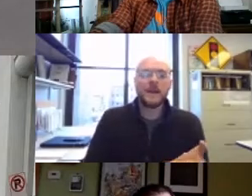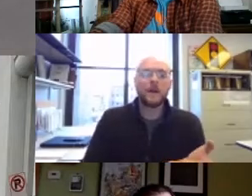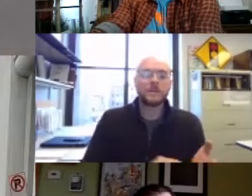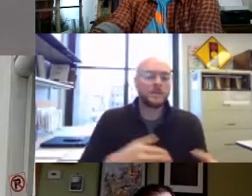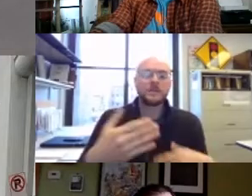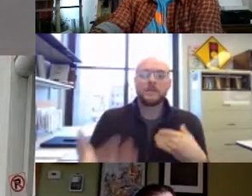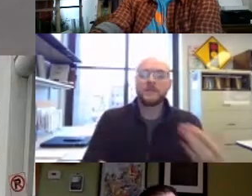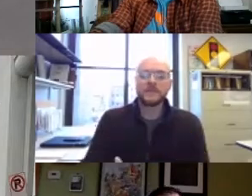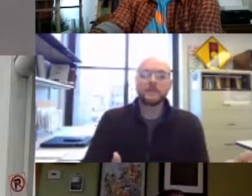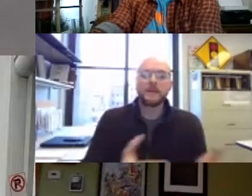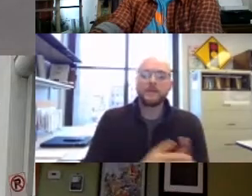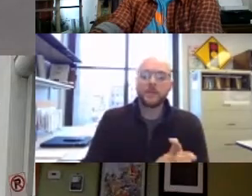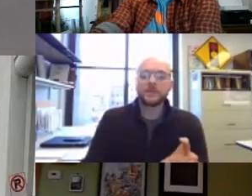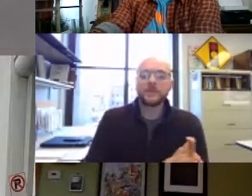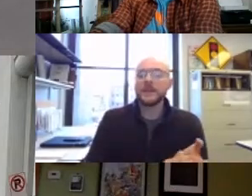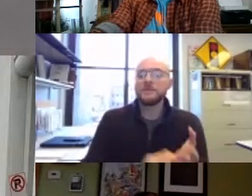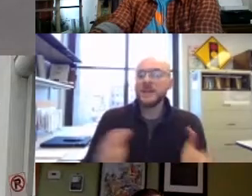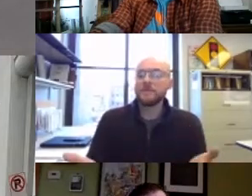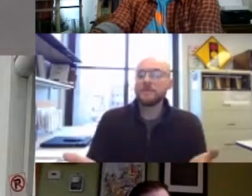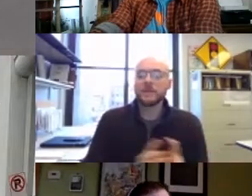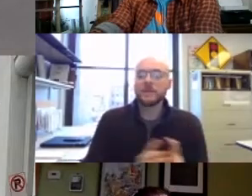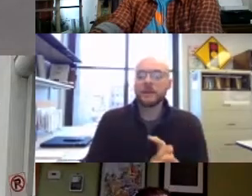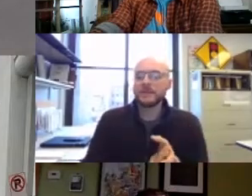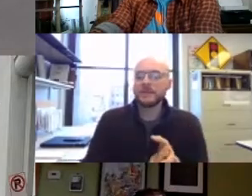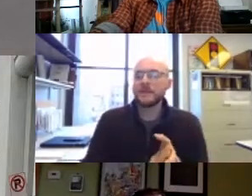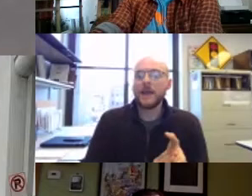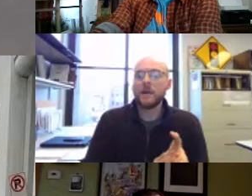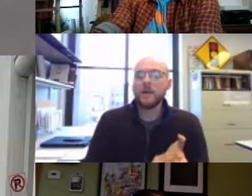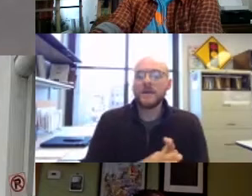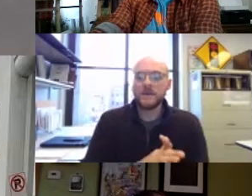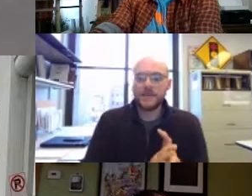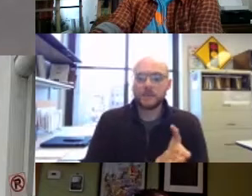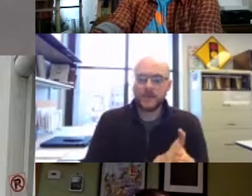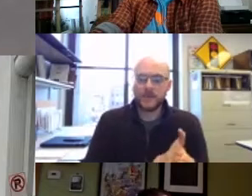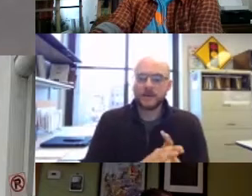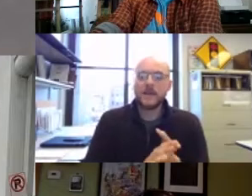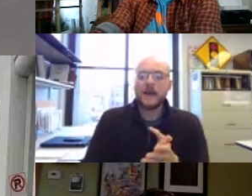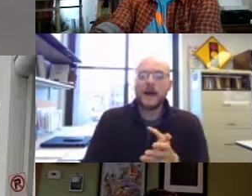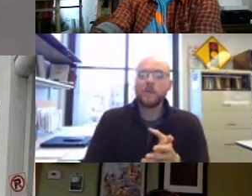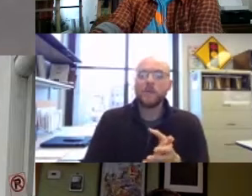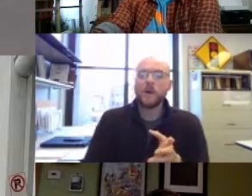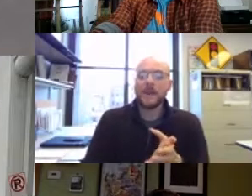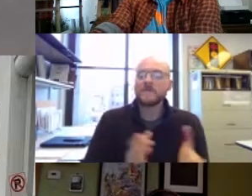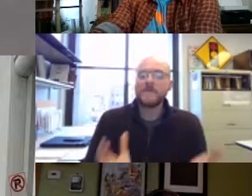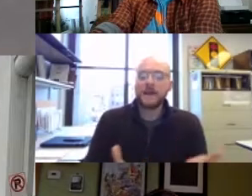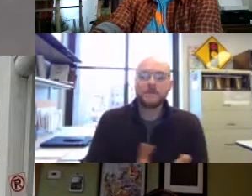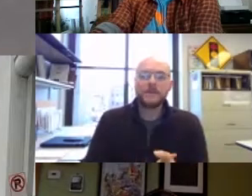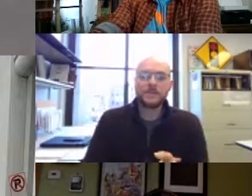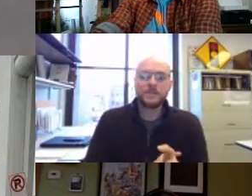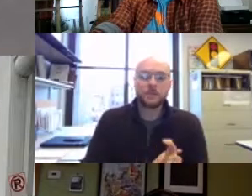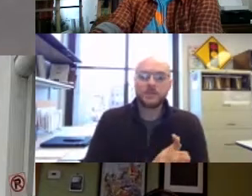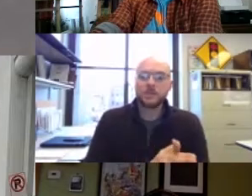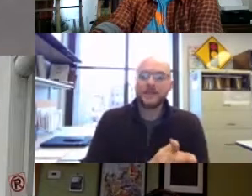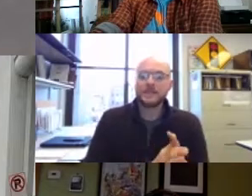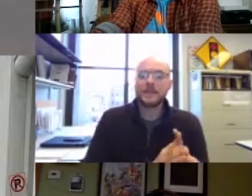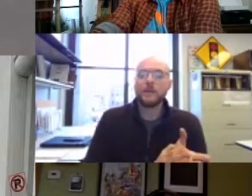riding with just some of these upgraded features. Speed humps are certainly something that would be on the table here. Again, we've evaluated